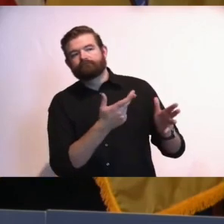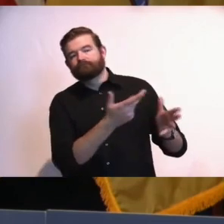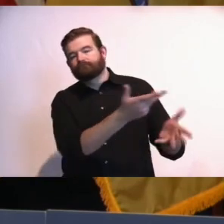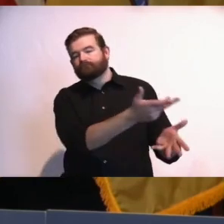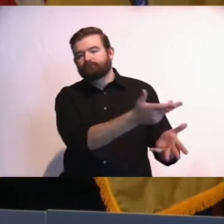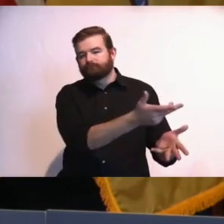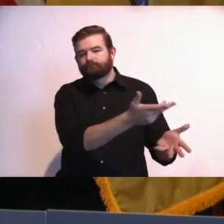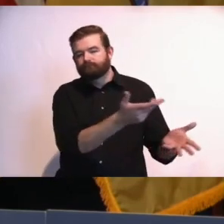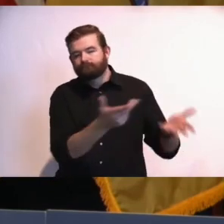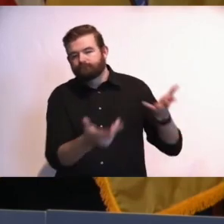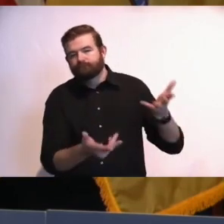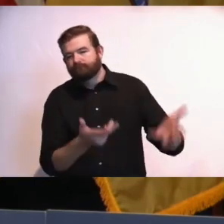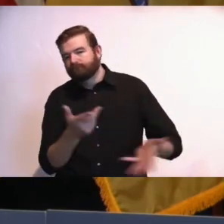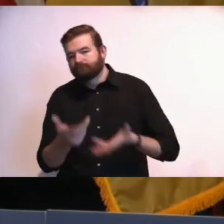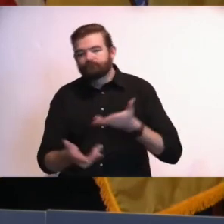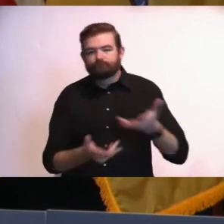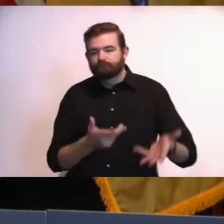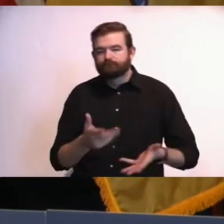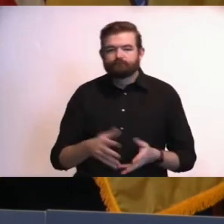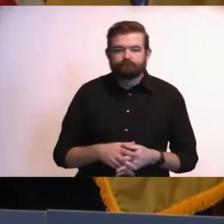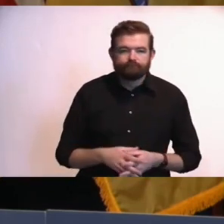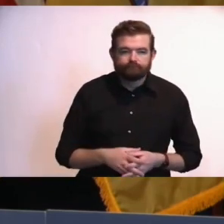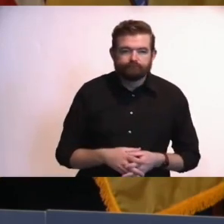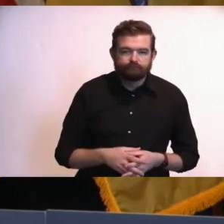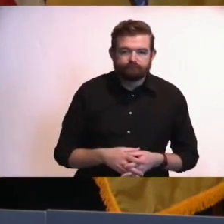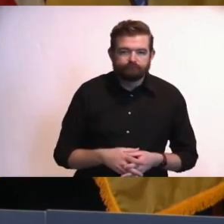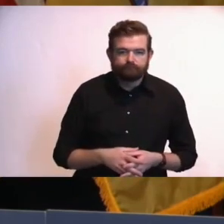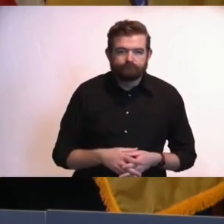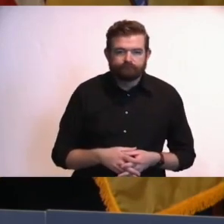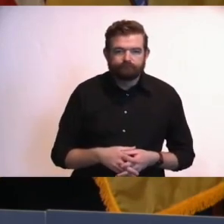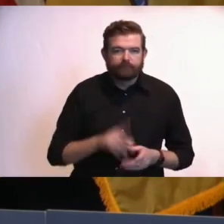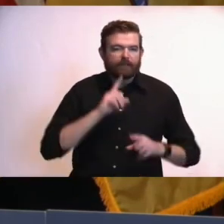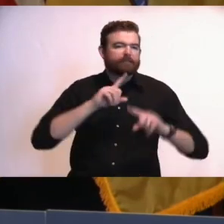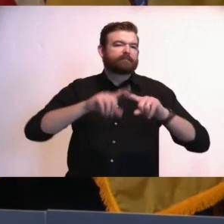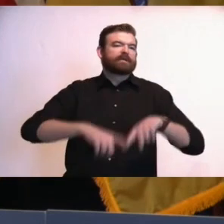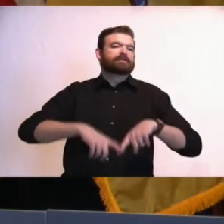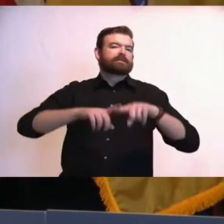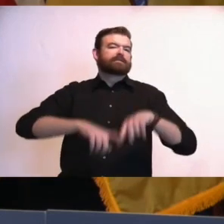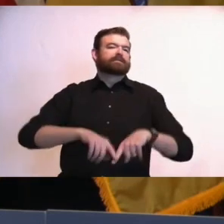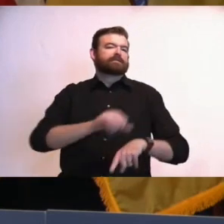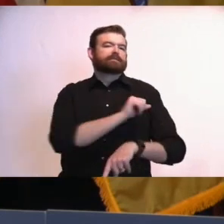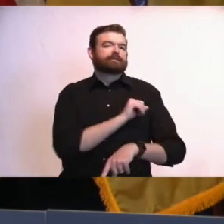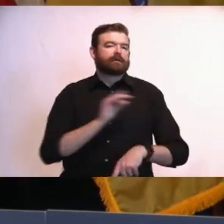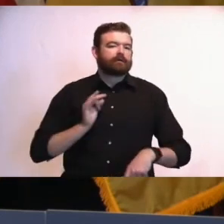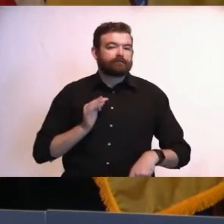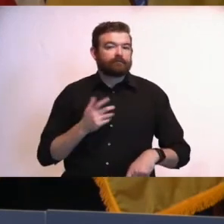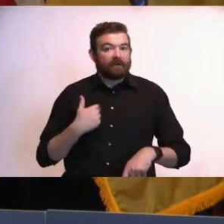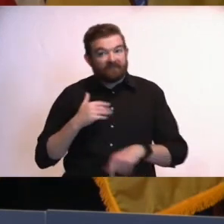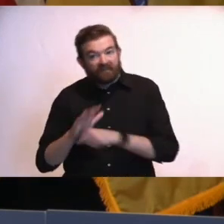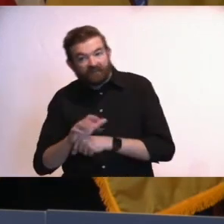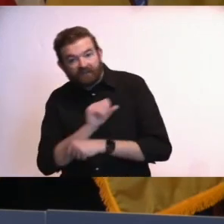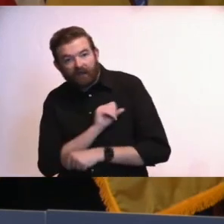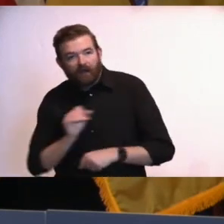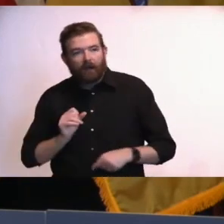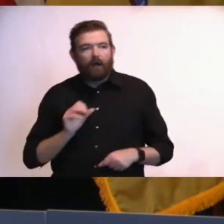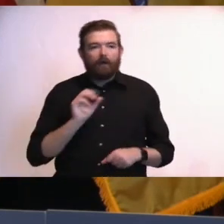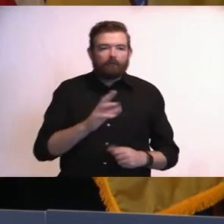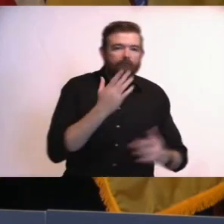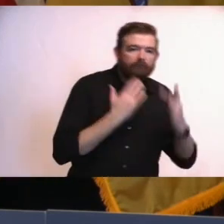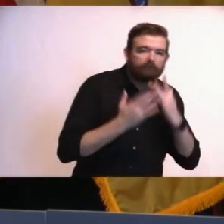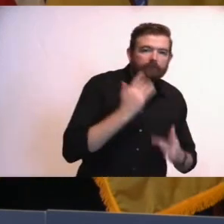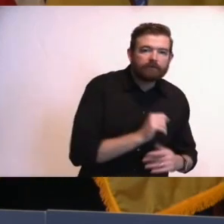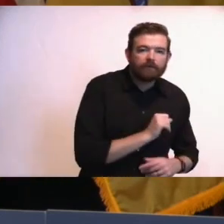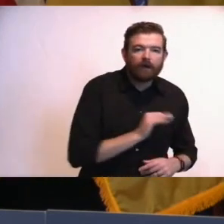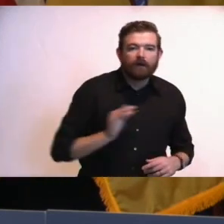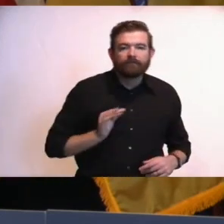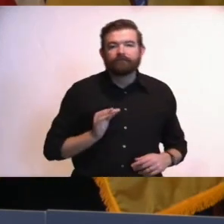also dictate whether or not, and depending on the staffing situations, there might be some flexibility in terms of